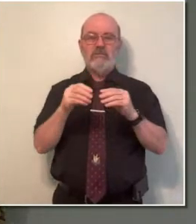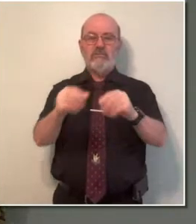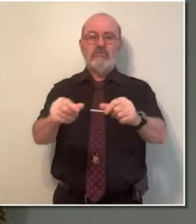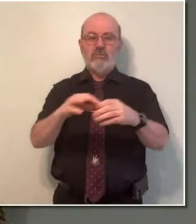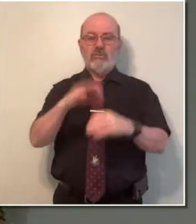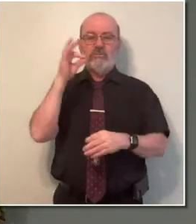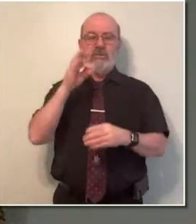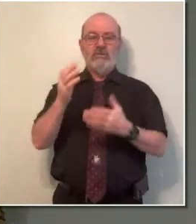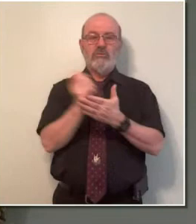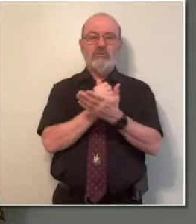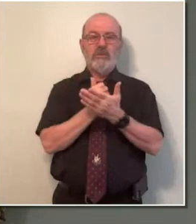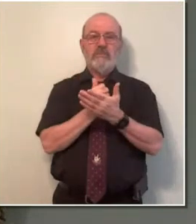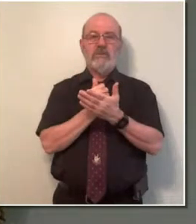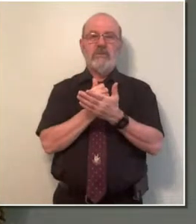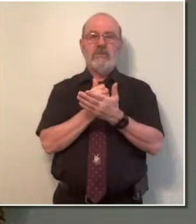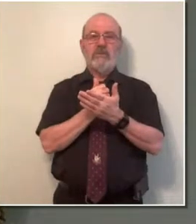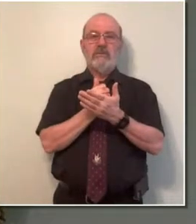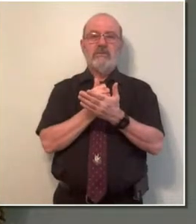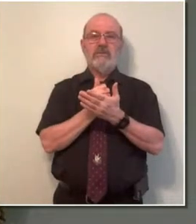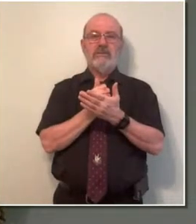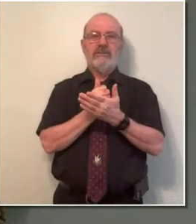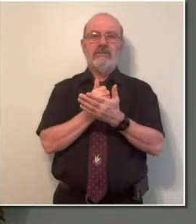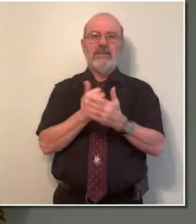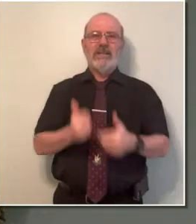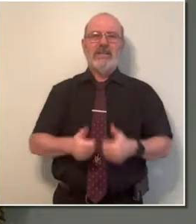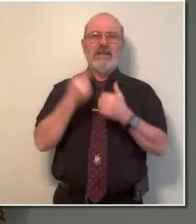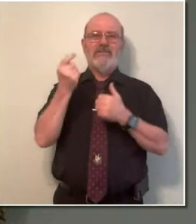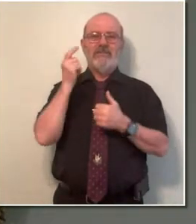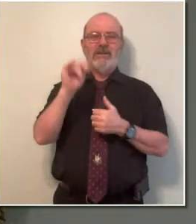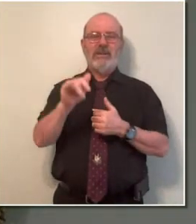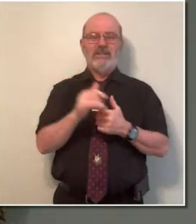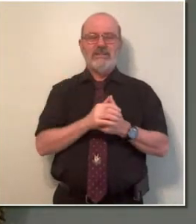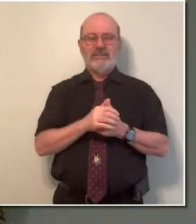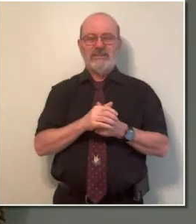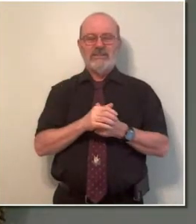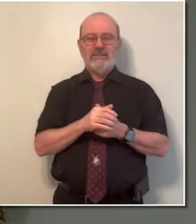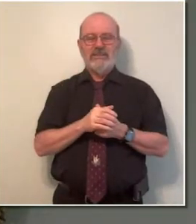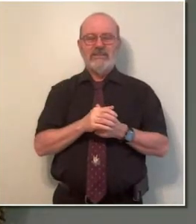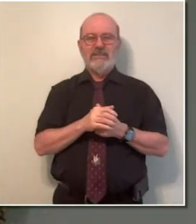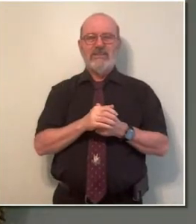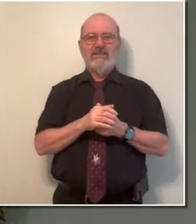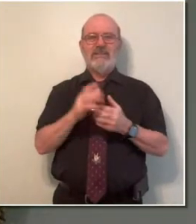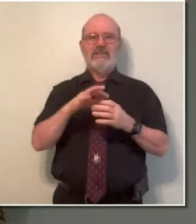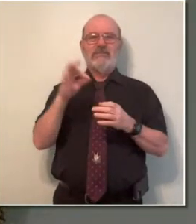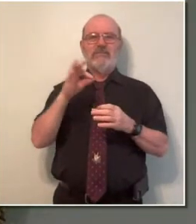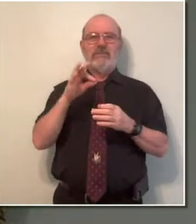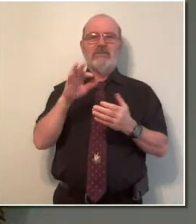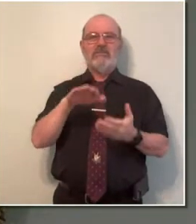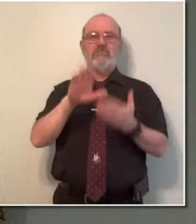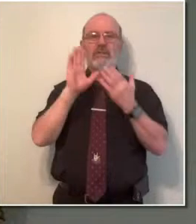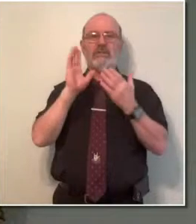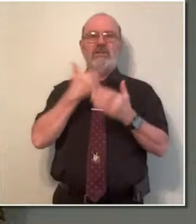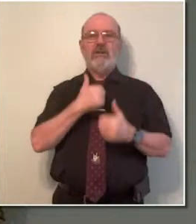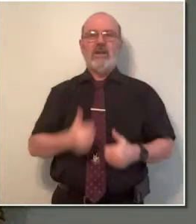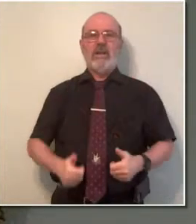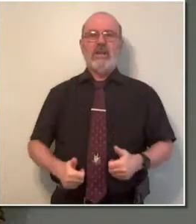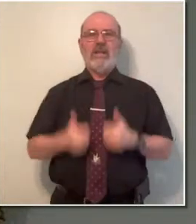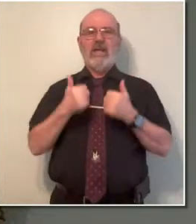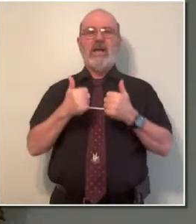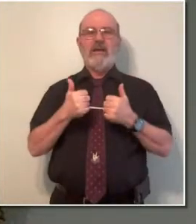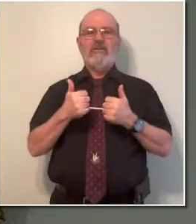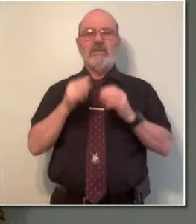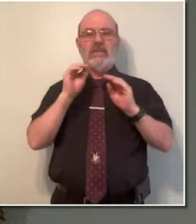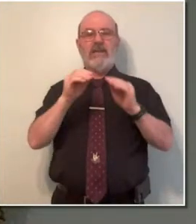reap good stuff, life everlasting. That's right. So the Spirit's presence in our lives and feeding the